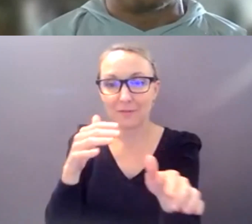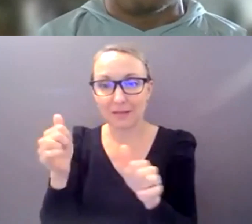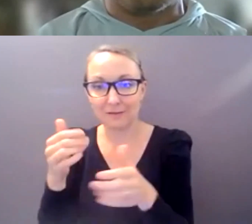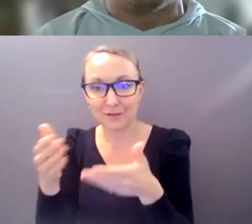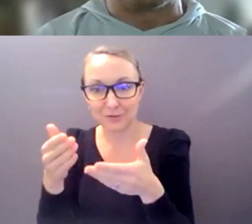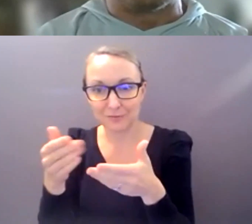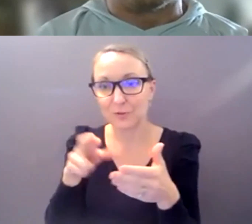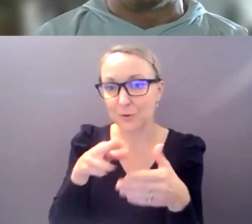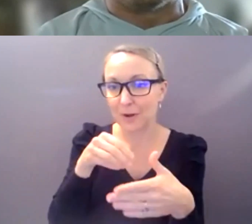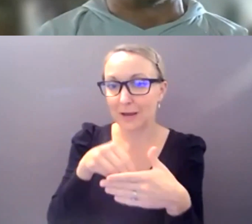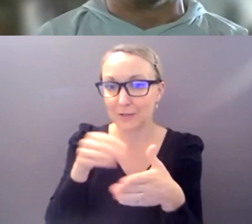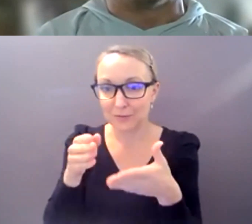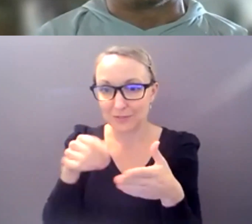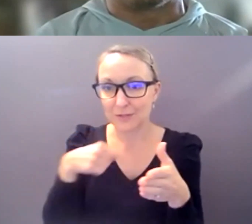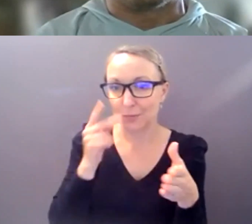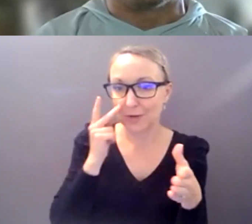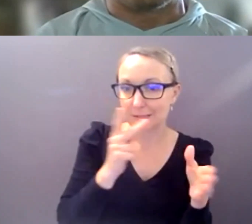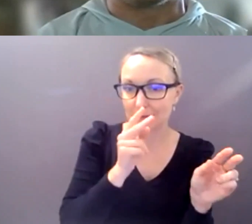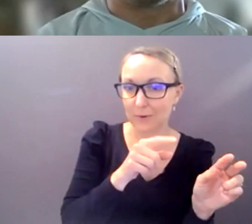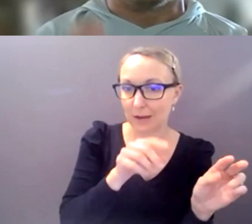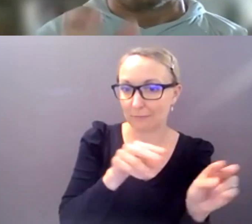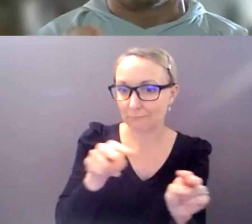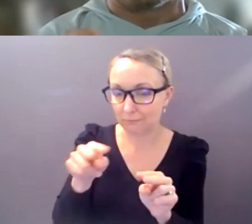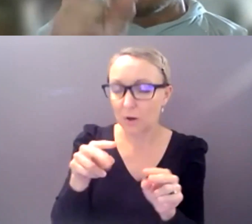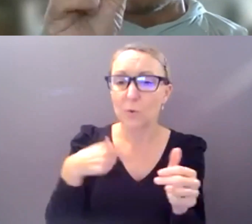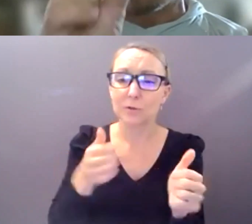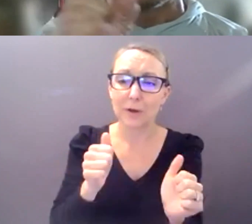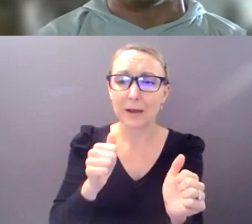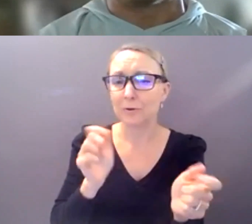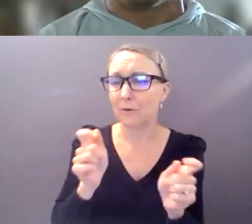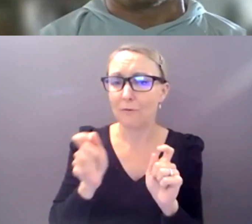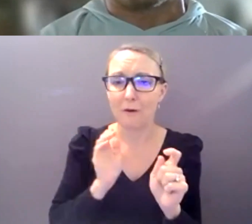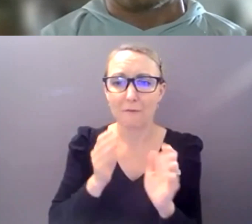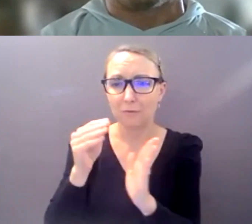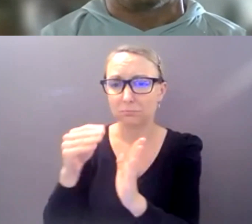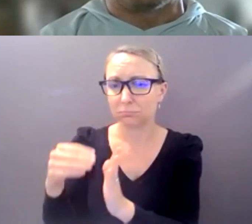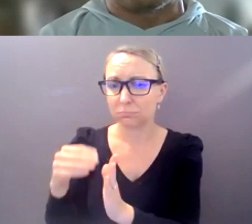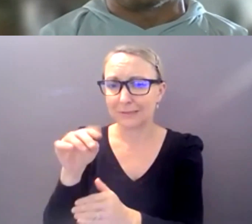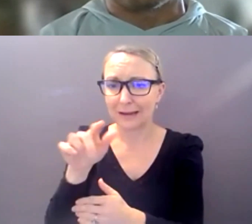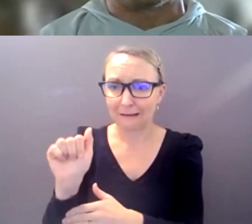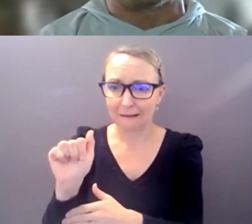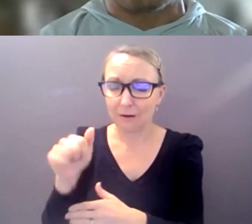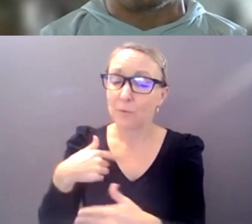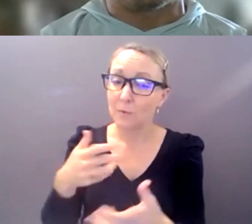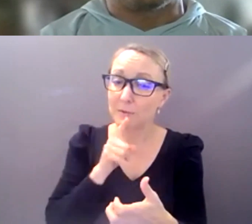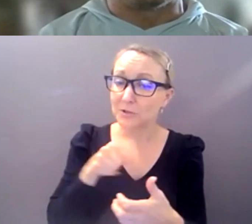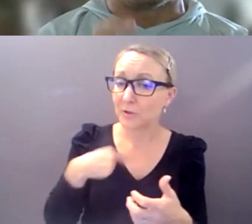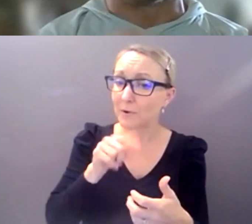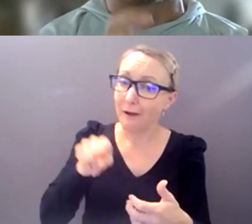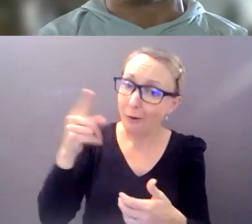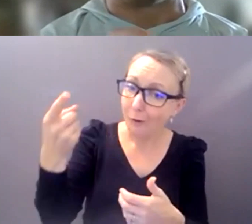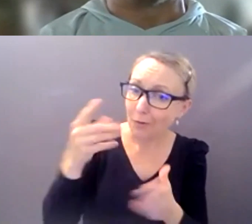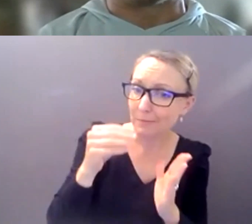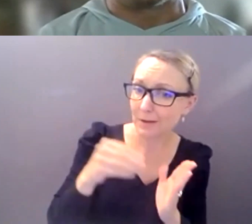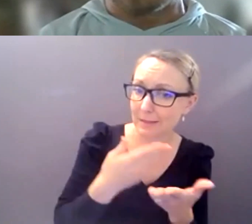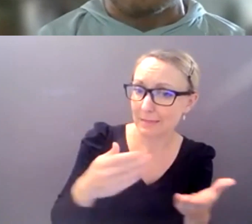evolving. We want to ensure that we're not only measuring what's mandated and required as a service provider, but we're